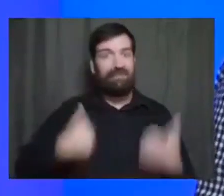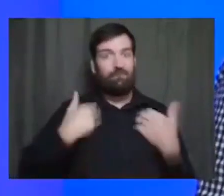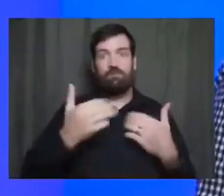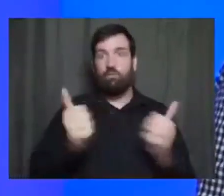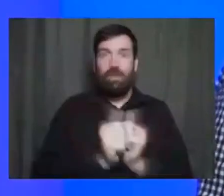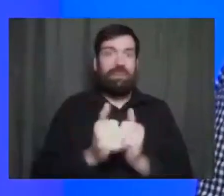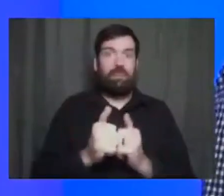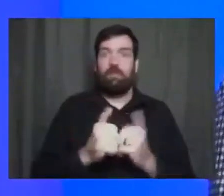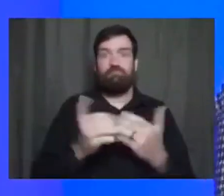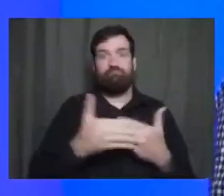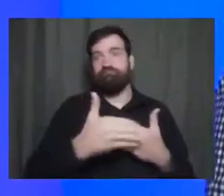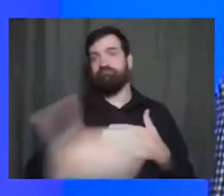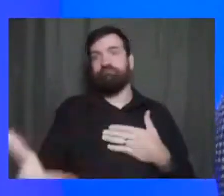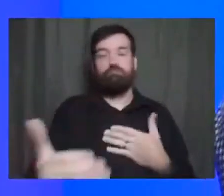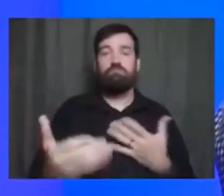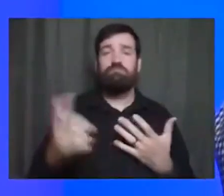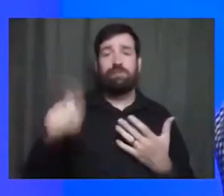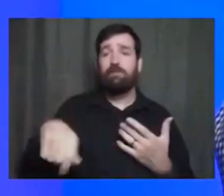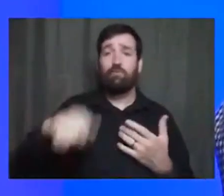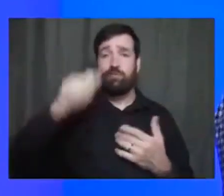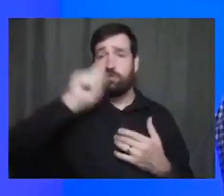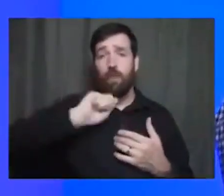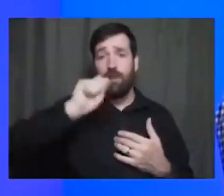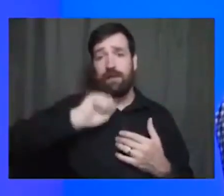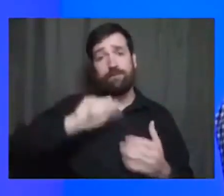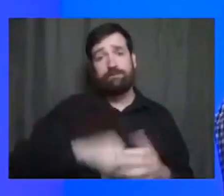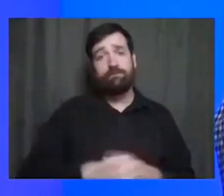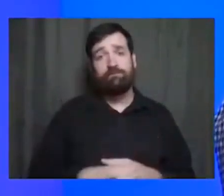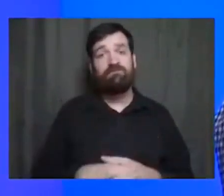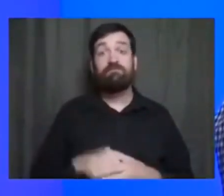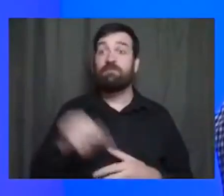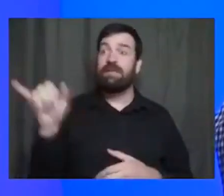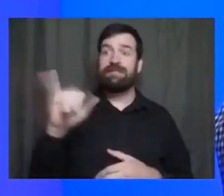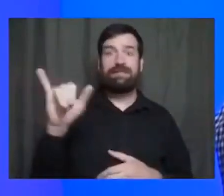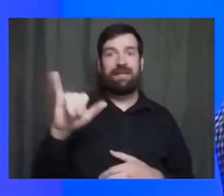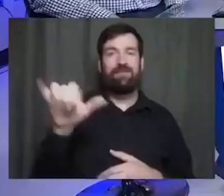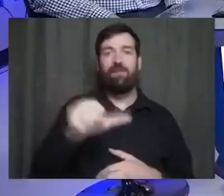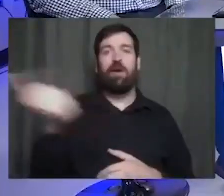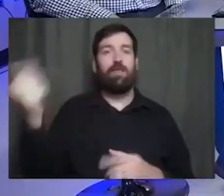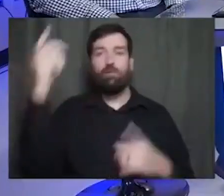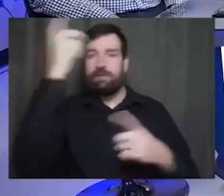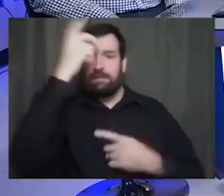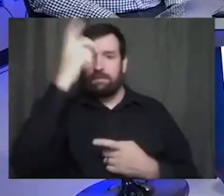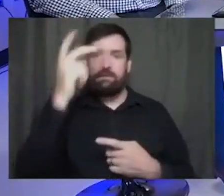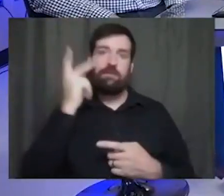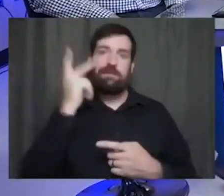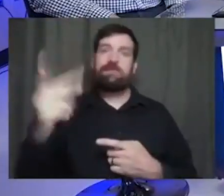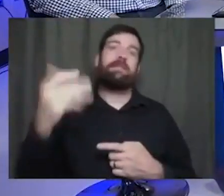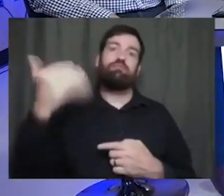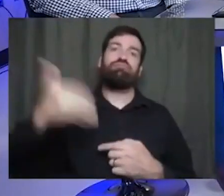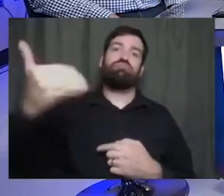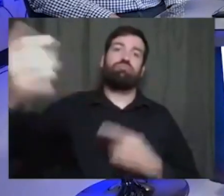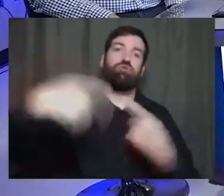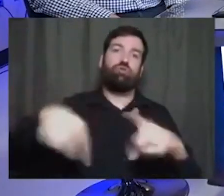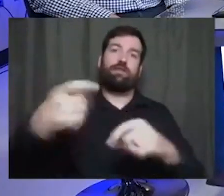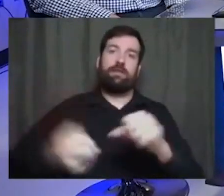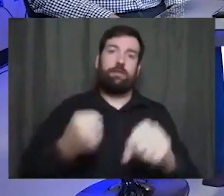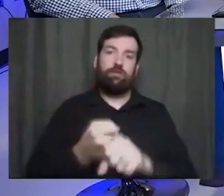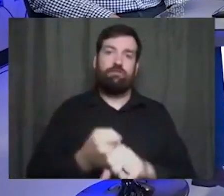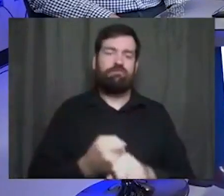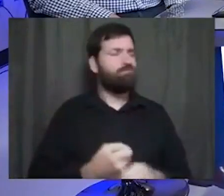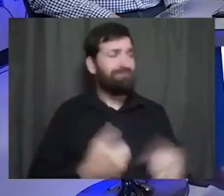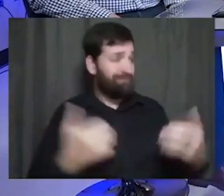to just kind of tolerate this as we tolerate, the other diseases that we see throughout the year. Yeah, I don't have necessarily an inherent problem